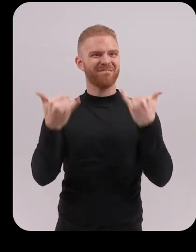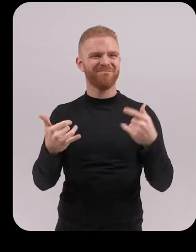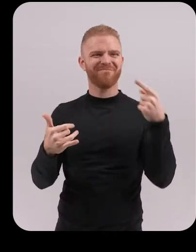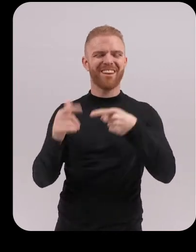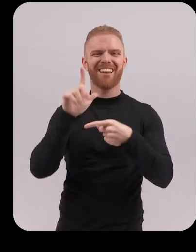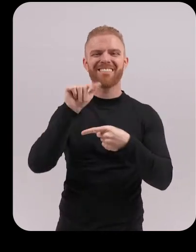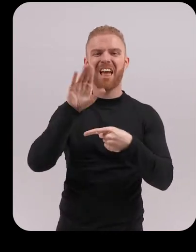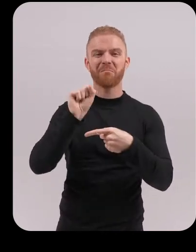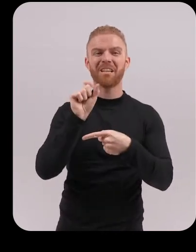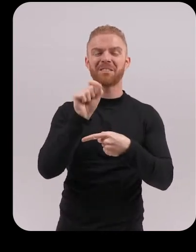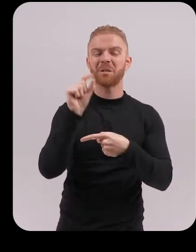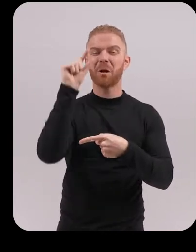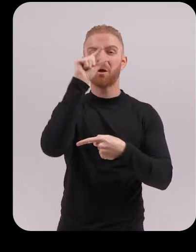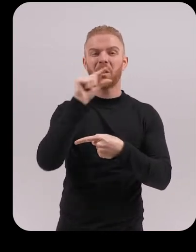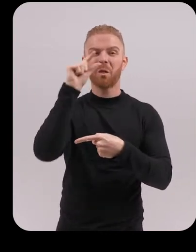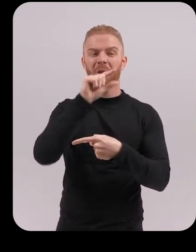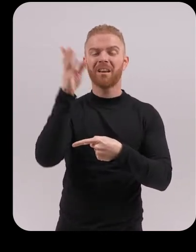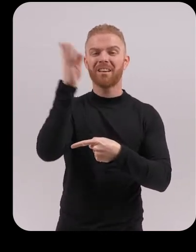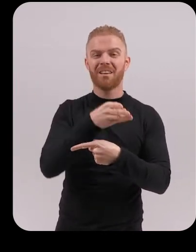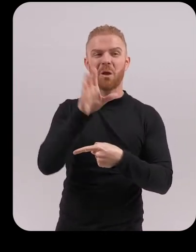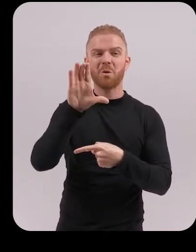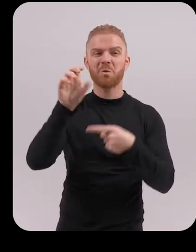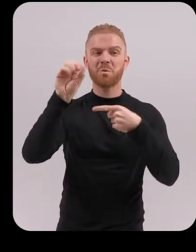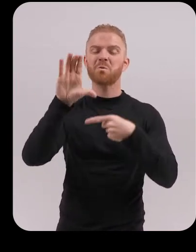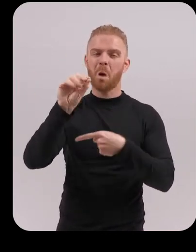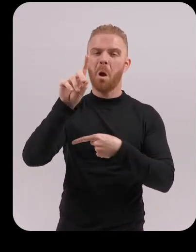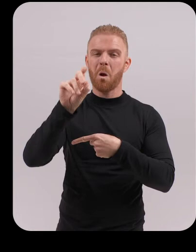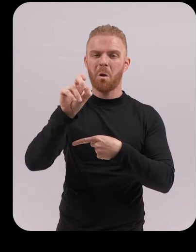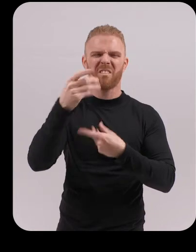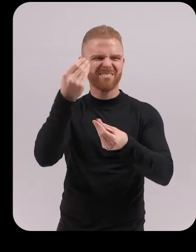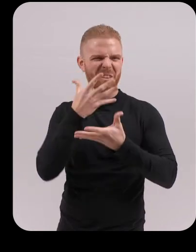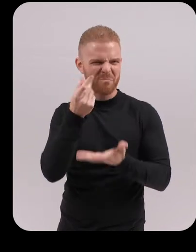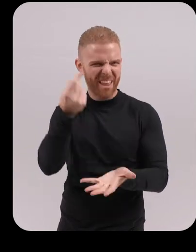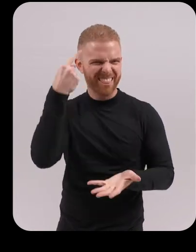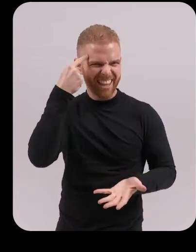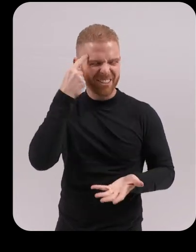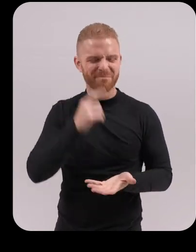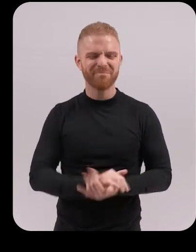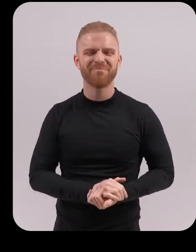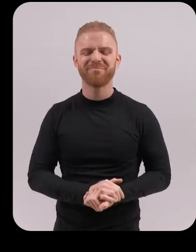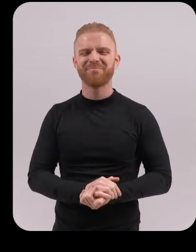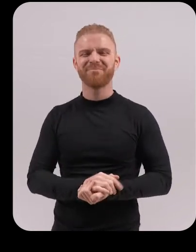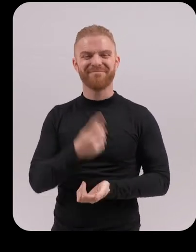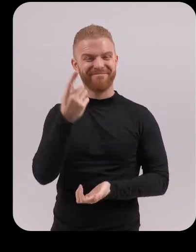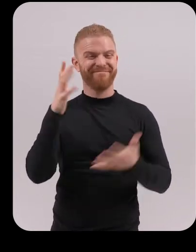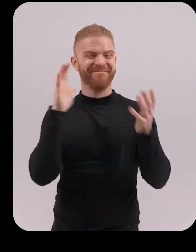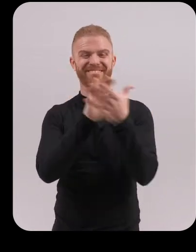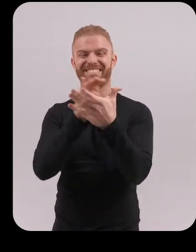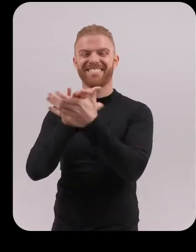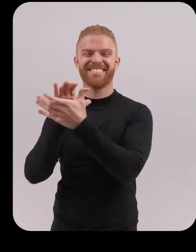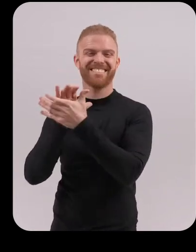at labs.google/code, and let us know what you think about it.